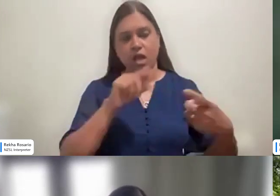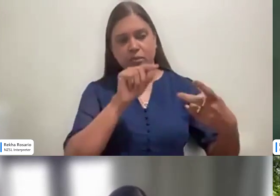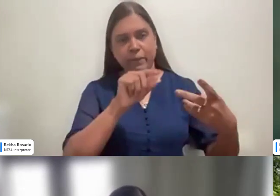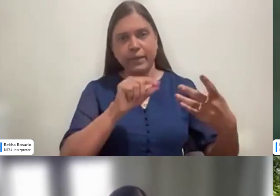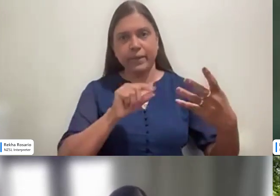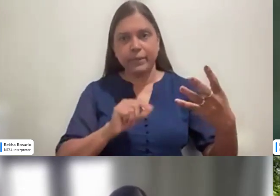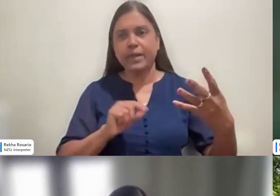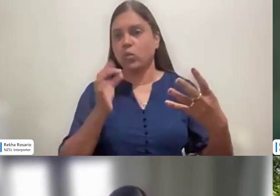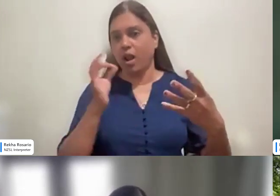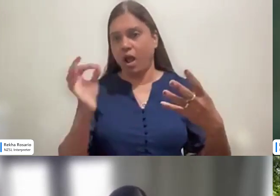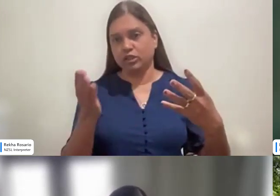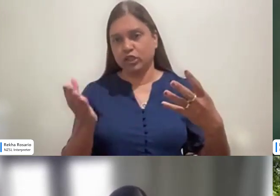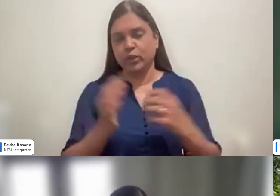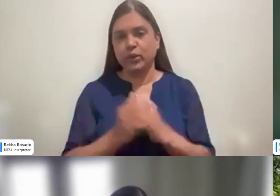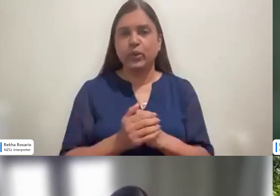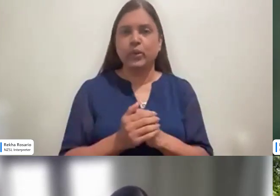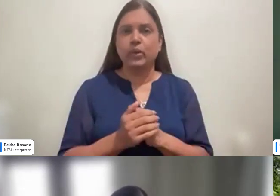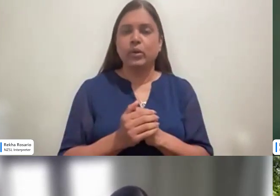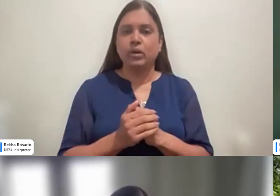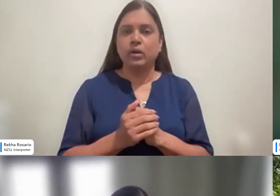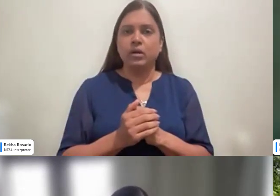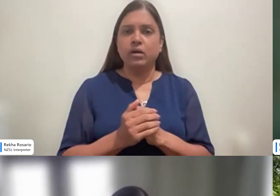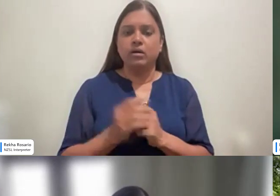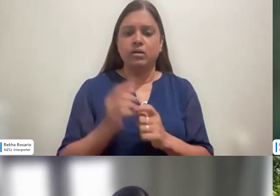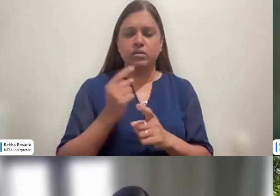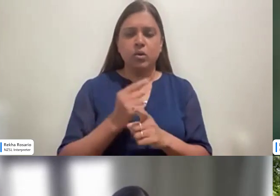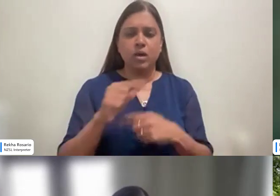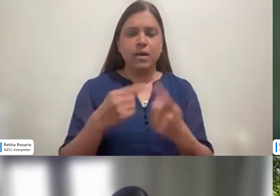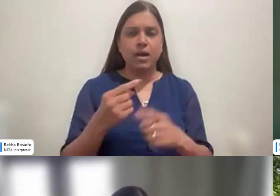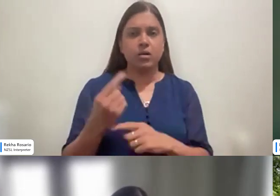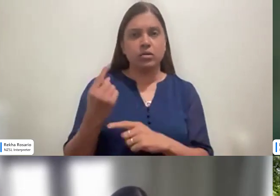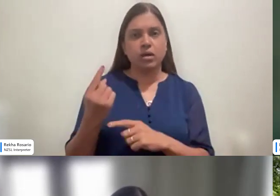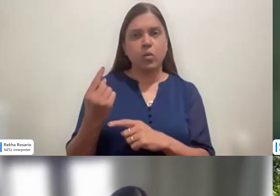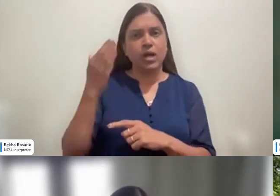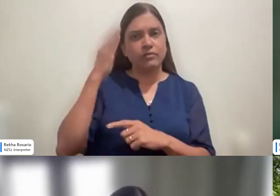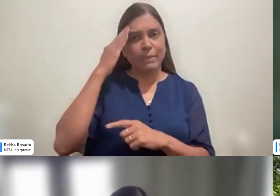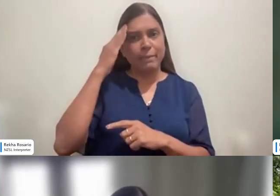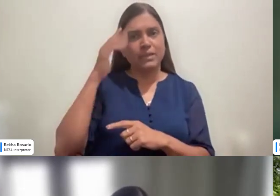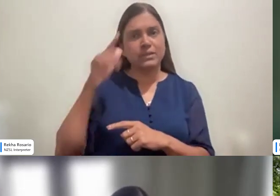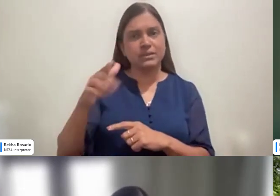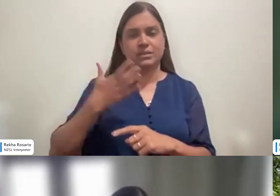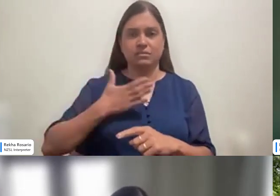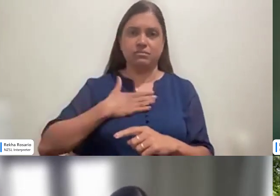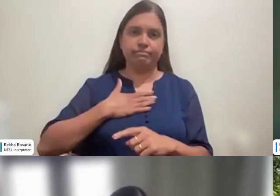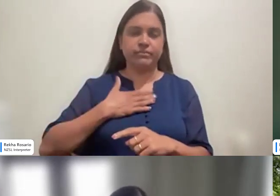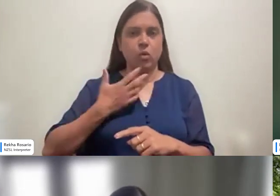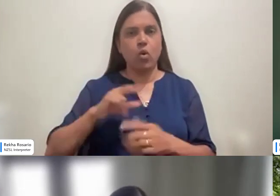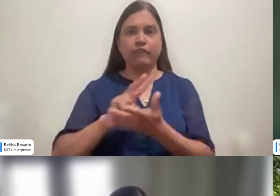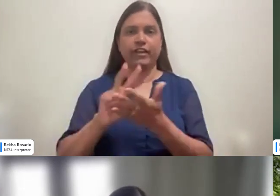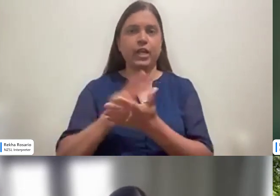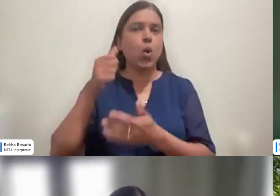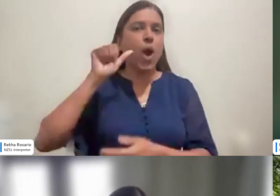Firstly, we actually have one of the members who would like to have her video on, so that's